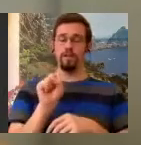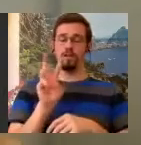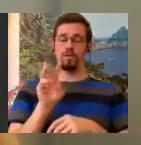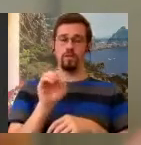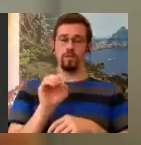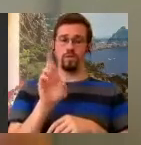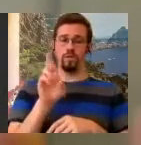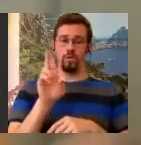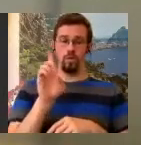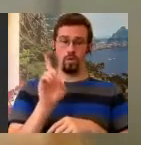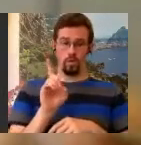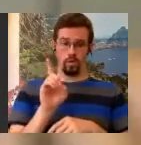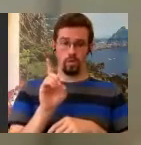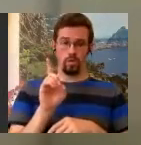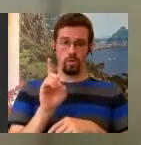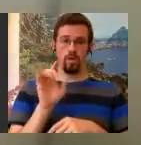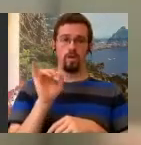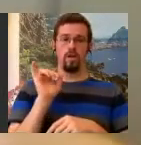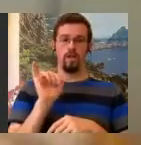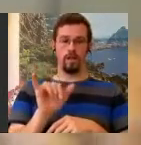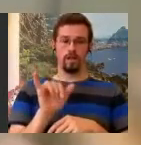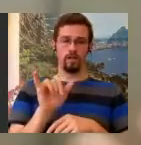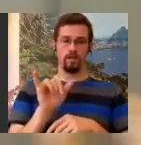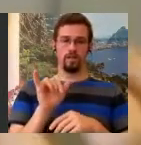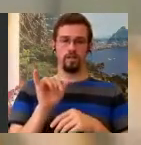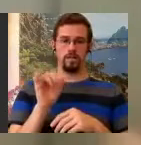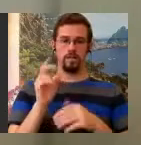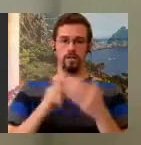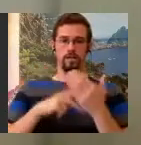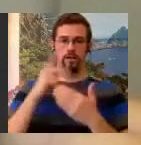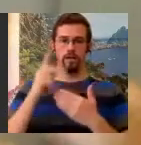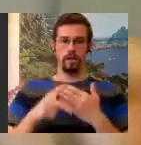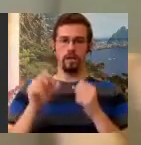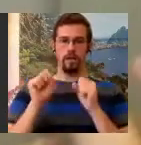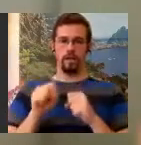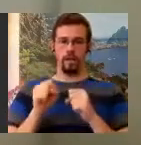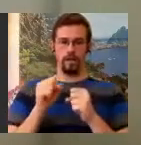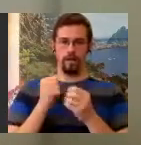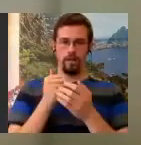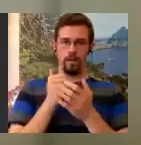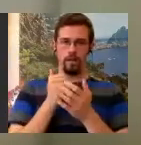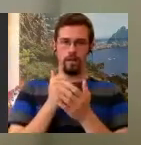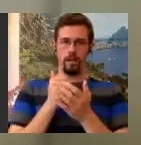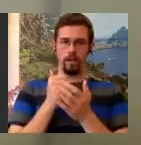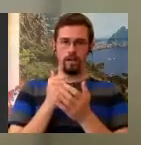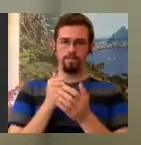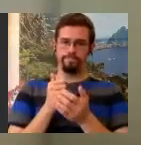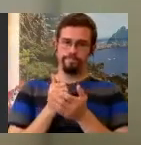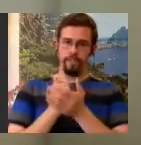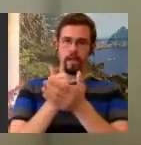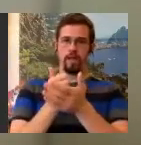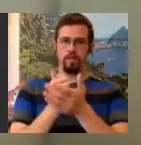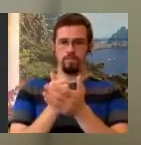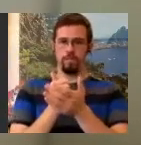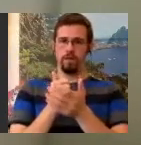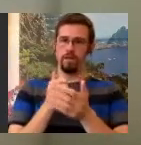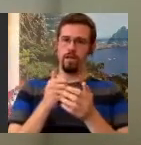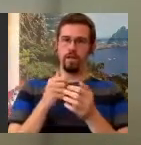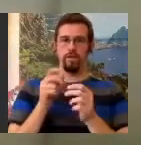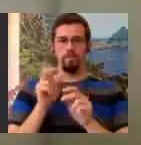tool to cut the fog around the problems that deaf people can find in the digital